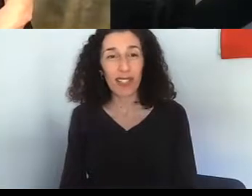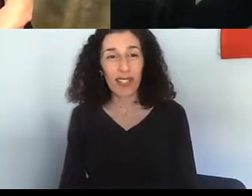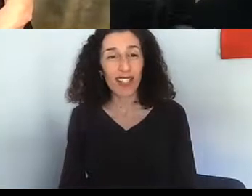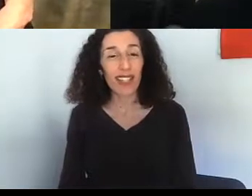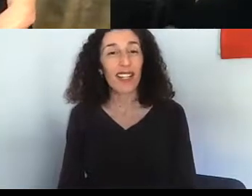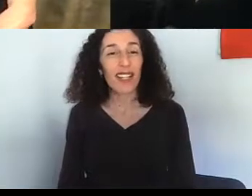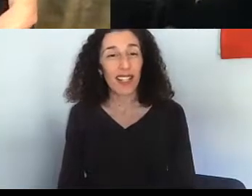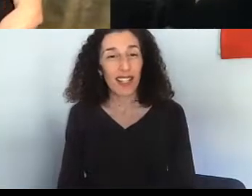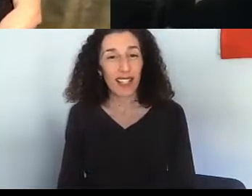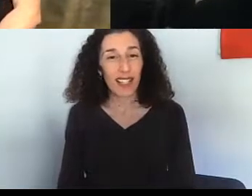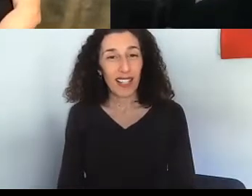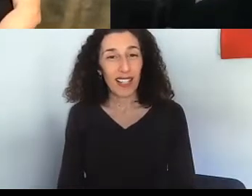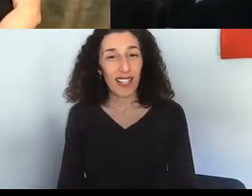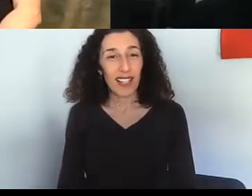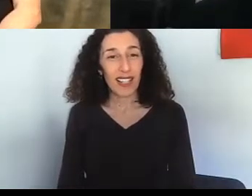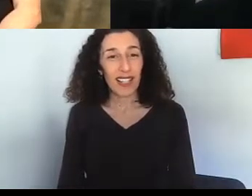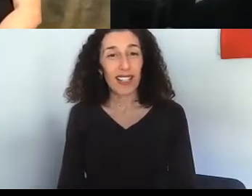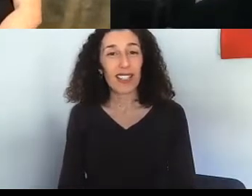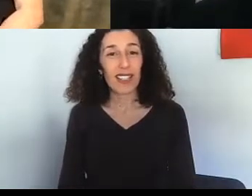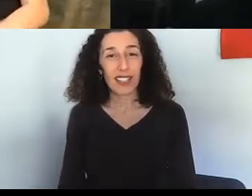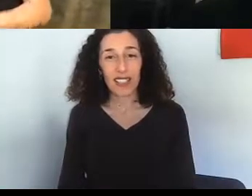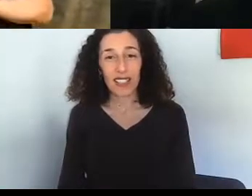all. A pleasure, a pleasure.